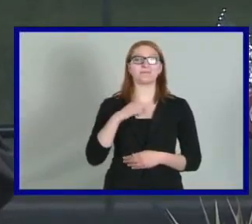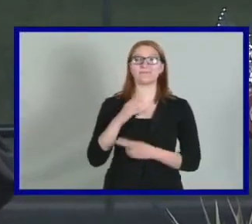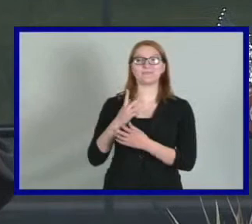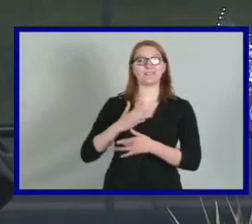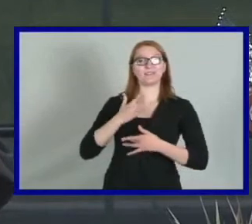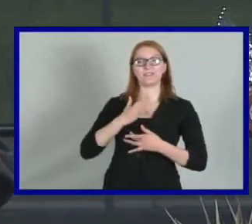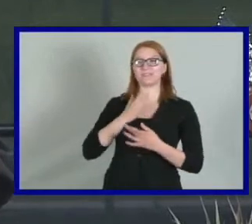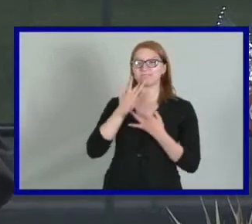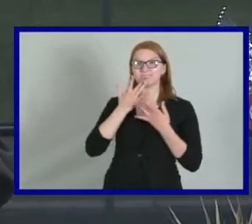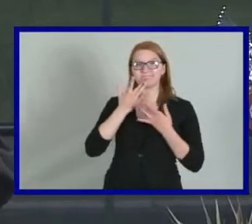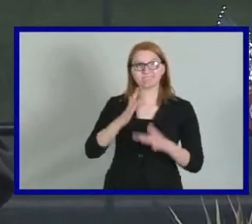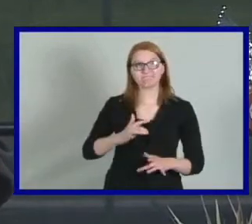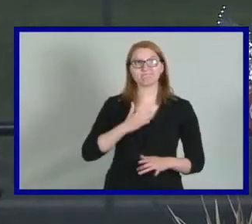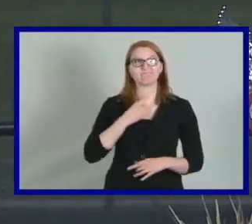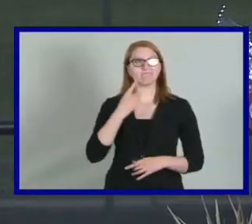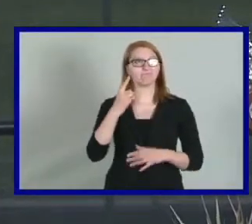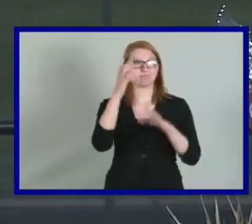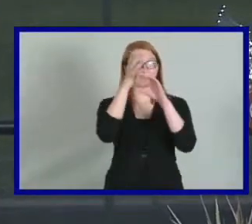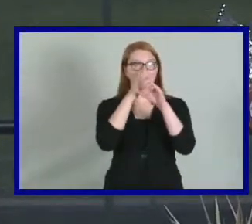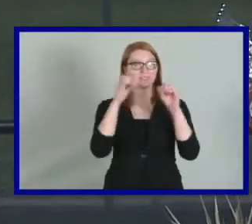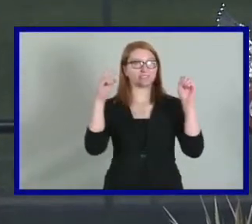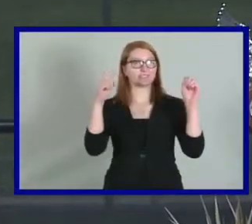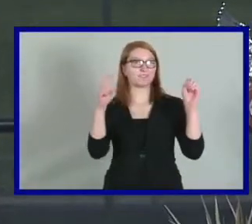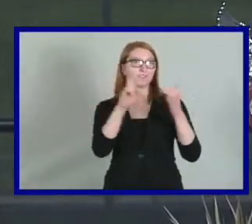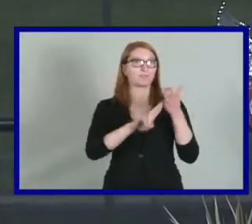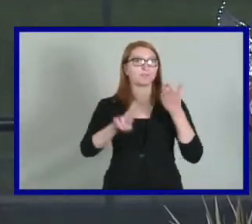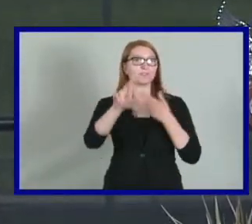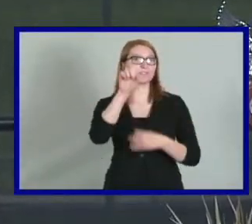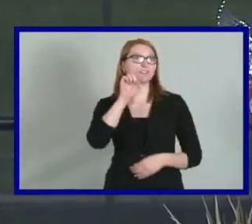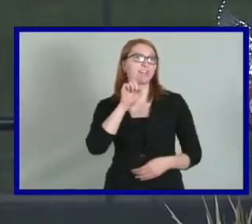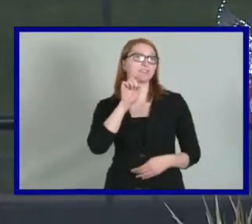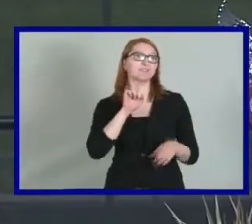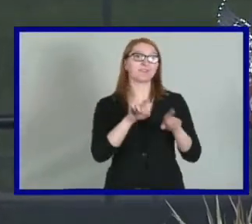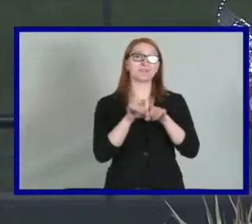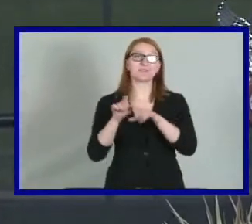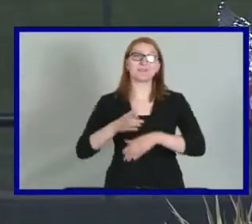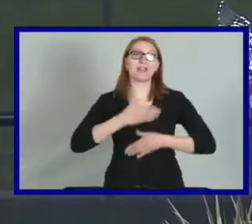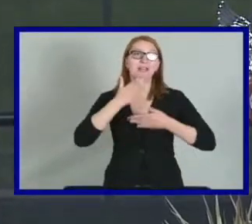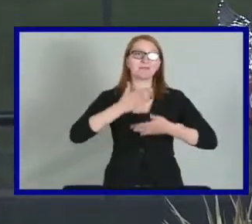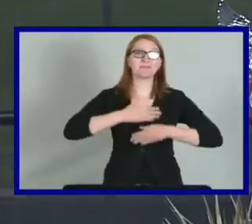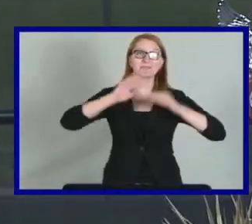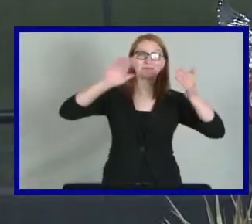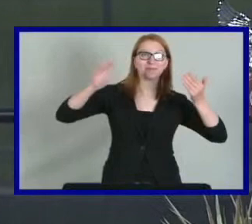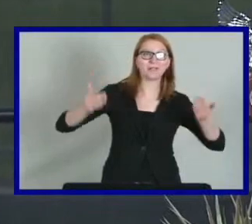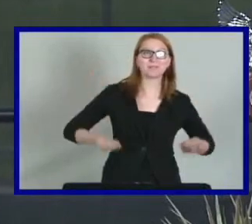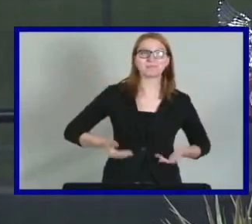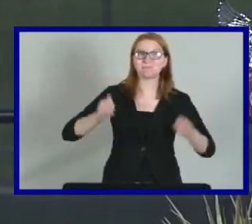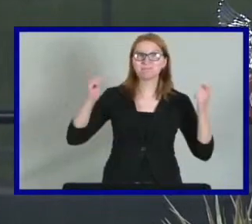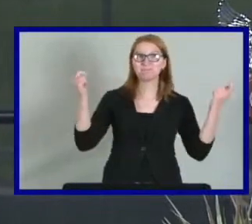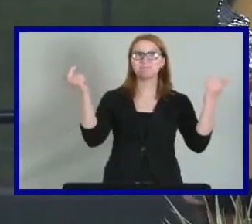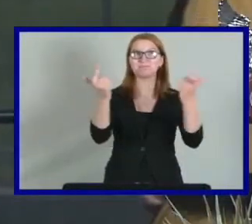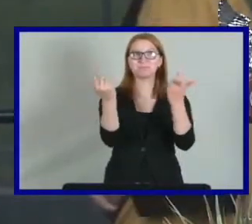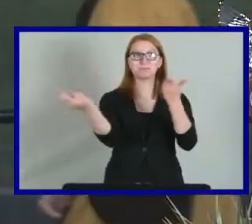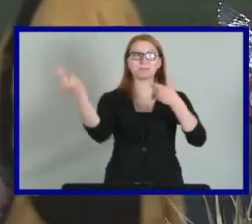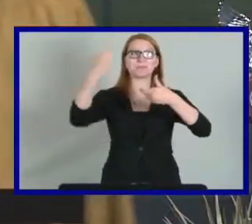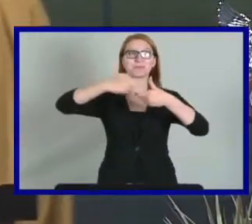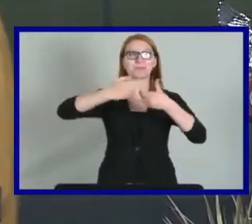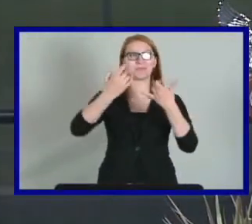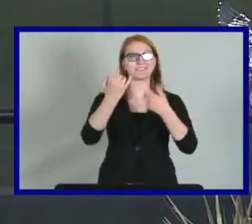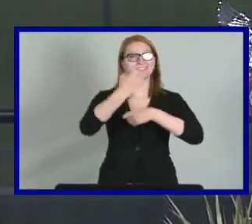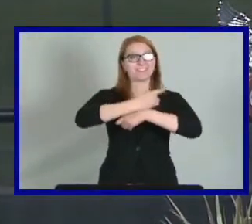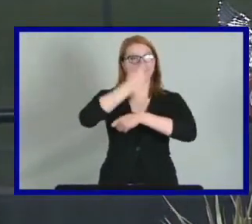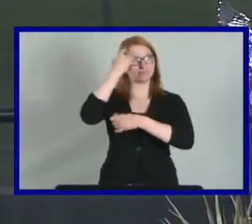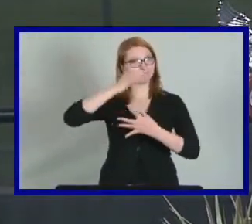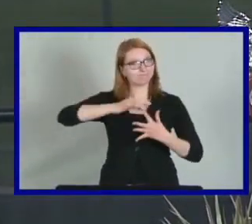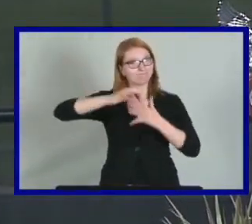It's also my privilege to extend the most cordial welcome to all of you who have joined us for this special ceremony this evening.